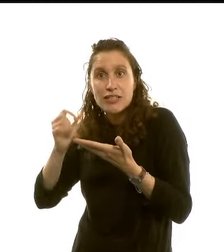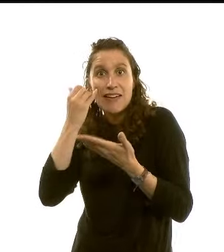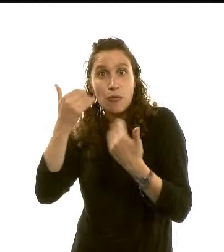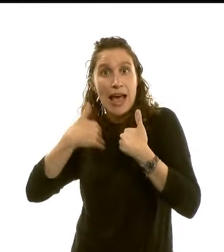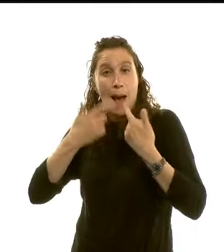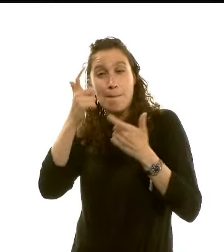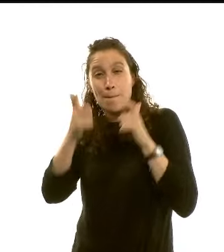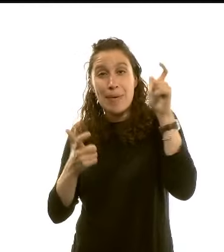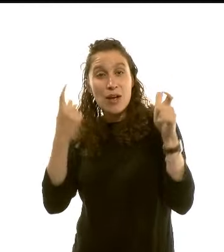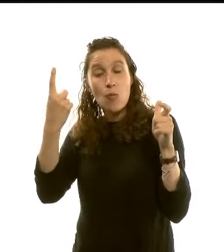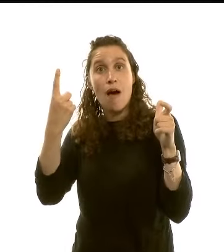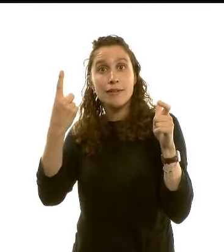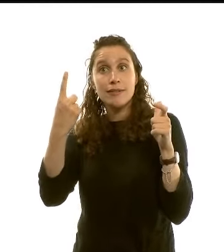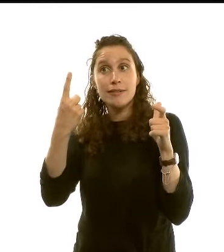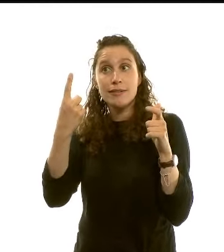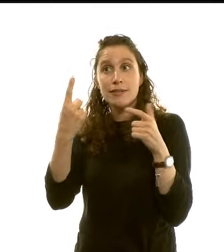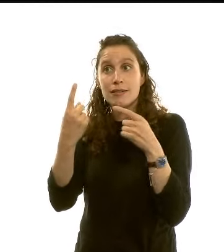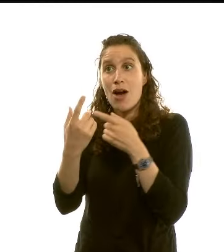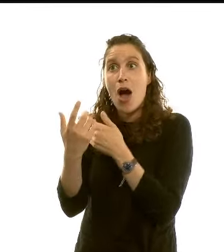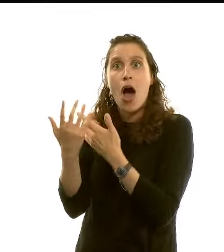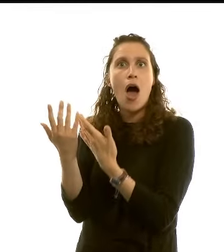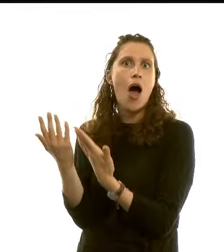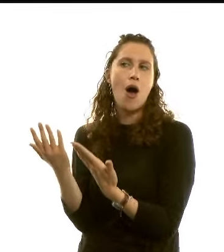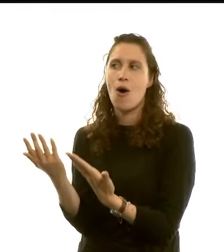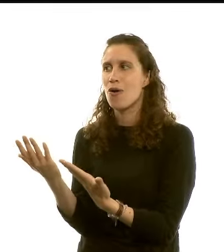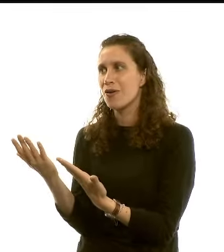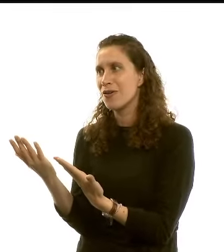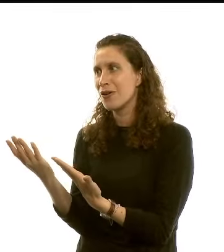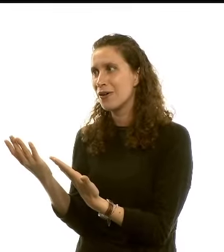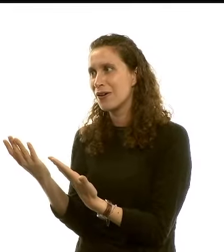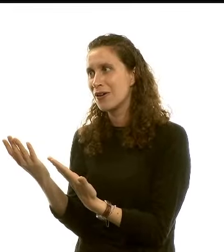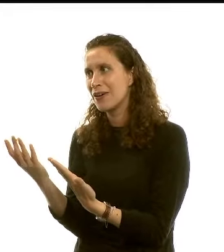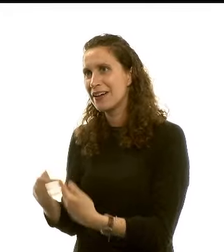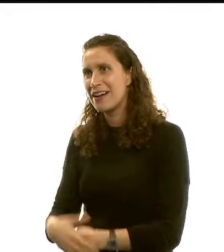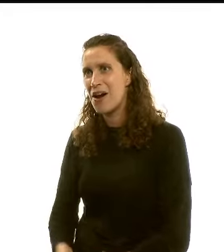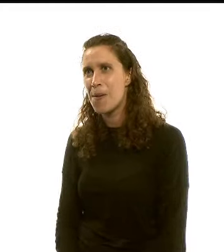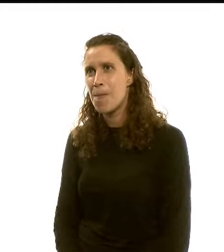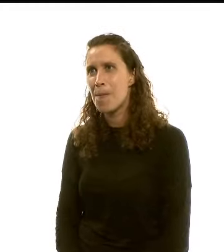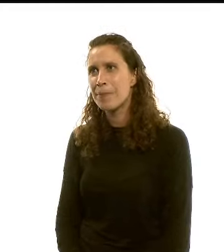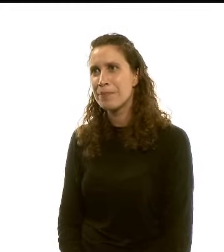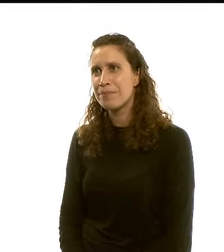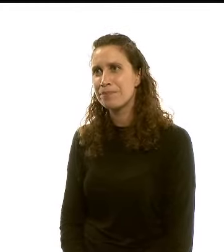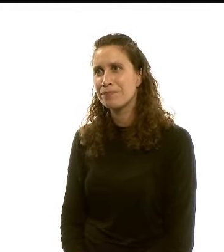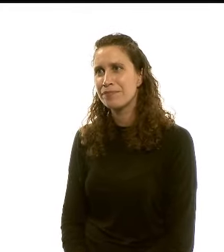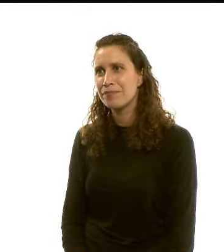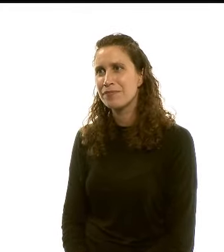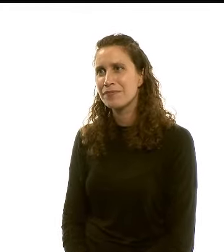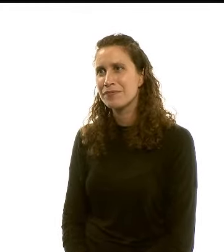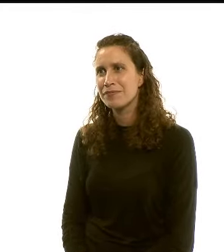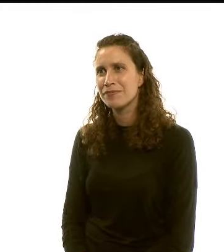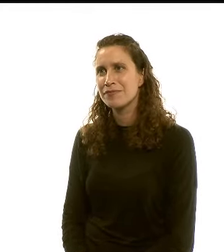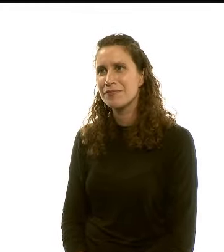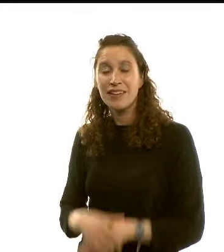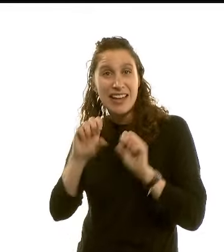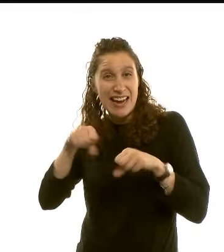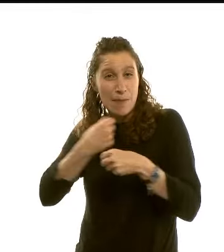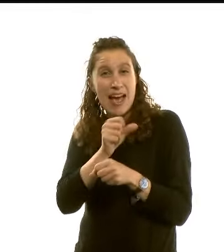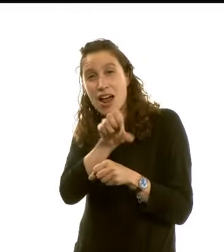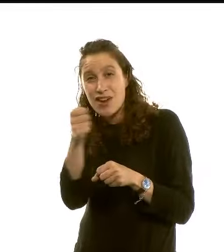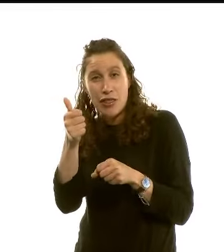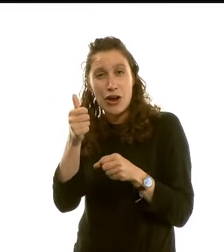just over my right shoulder. Oh, look at this. Oh, my goodness. Wow, can I make another minifigure joke, please?